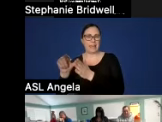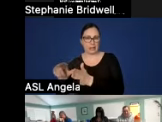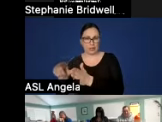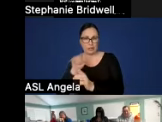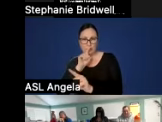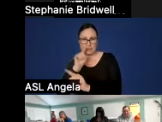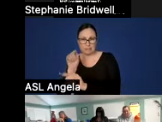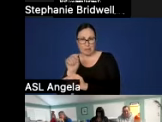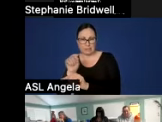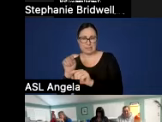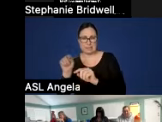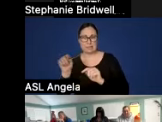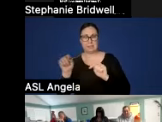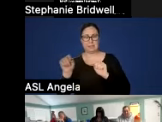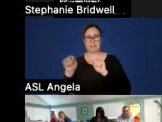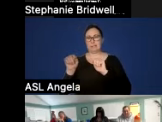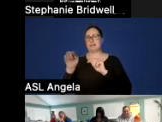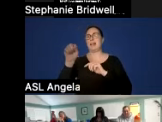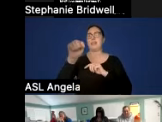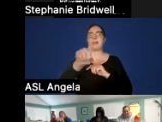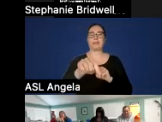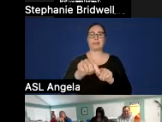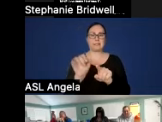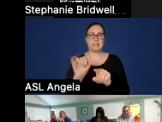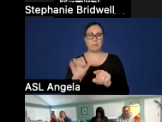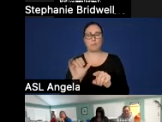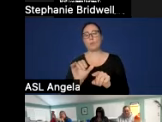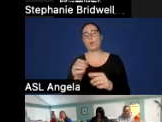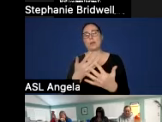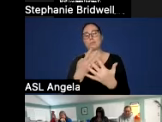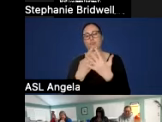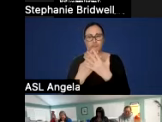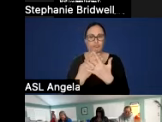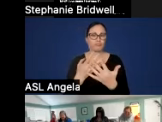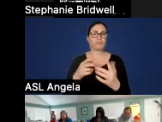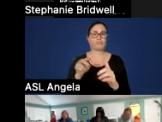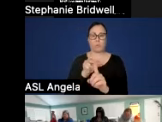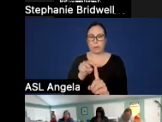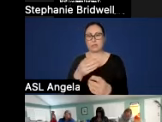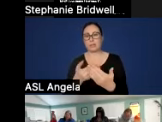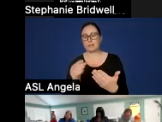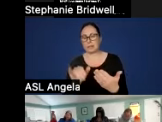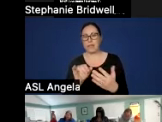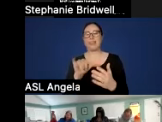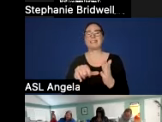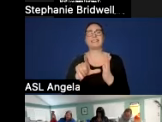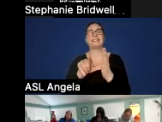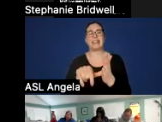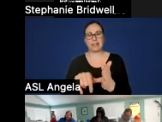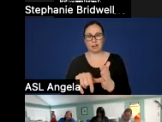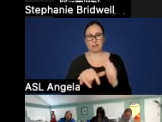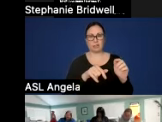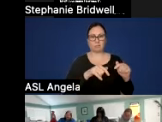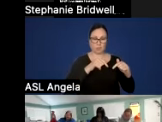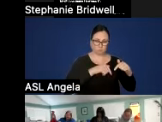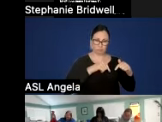response. And the same with corrections and probation and some of these other partners, they're tending to come in a little bit later in the response,